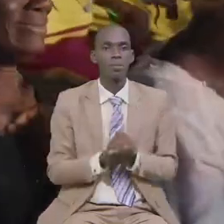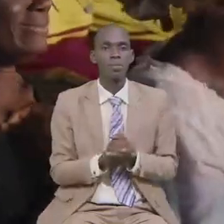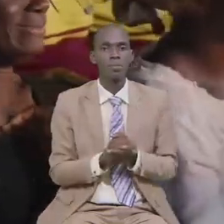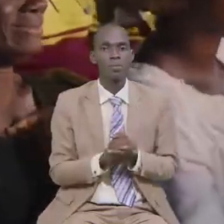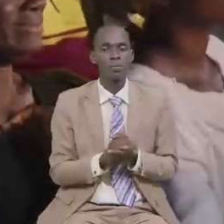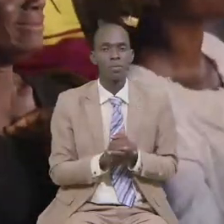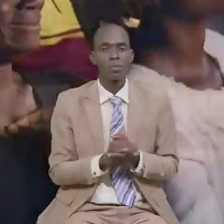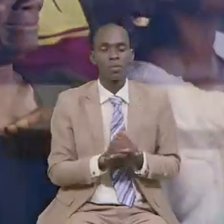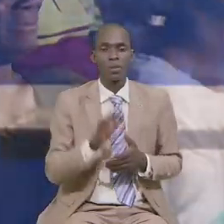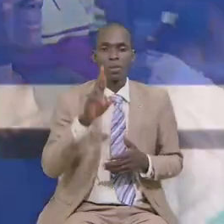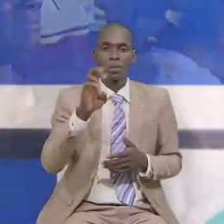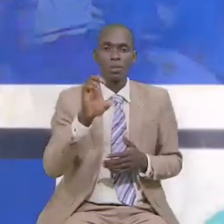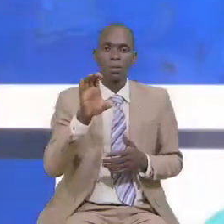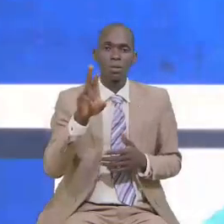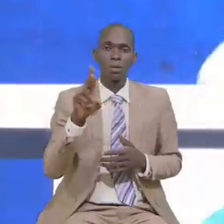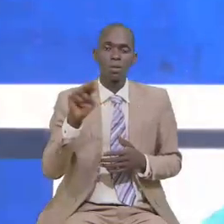Recurrent visits.